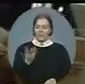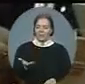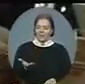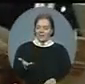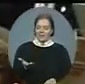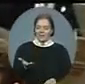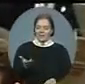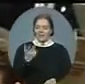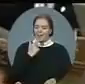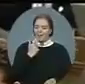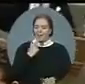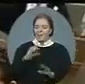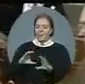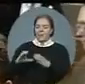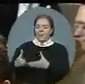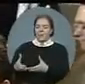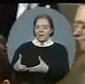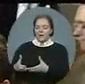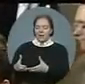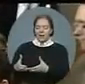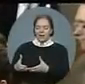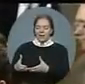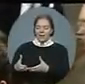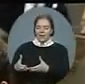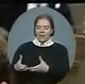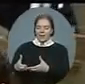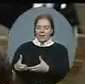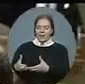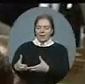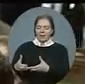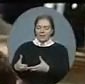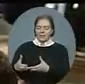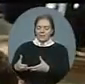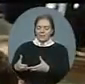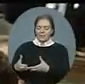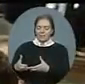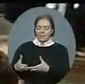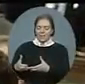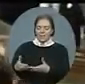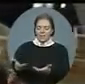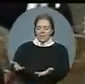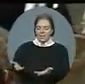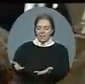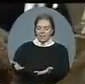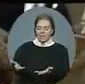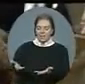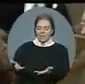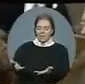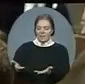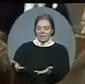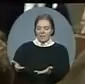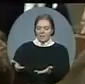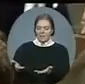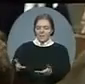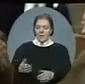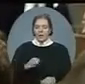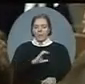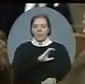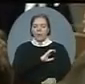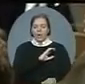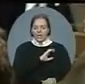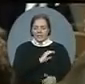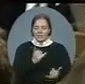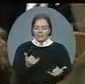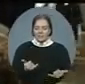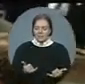raise the issues. They tell the police to go chase them down. The police investigate and say, guess what? This government is clean. Its